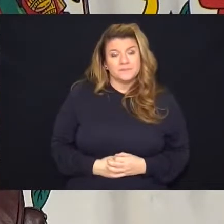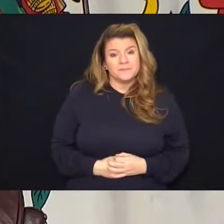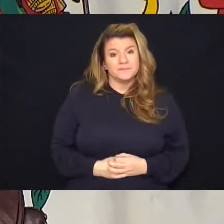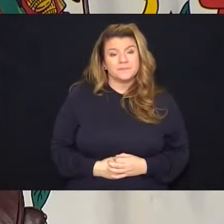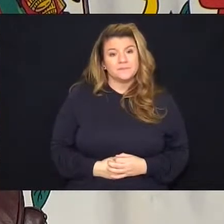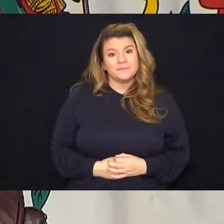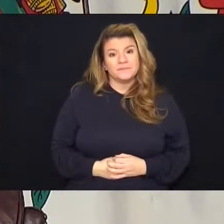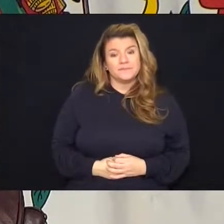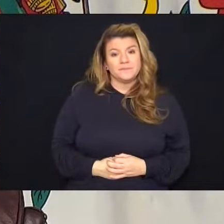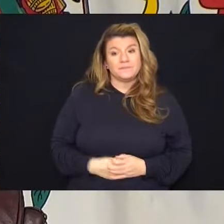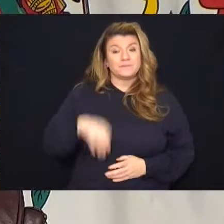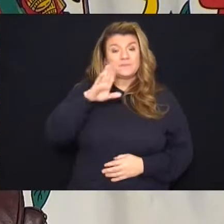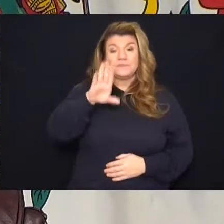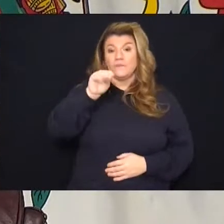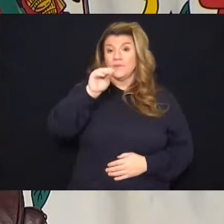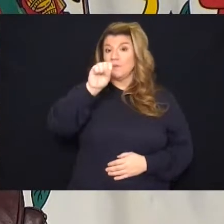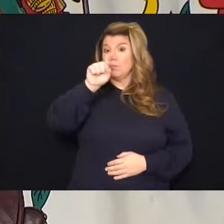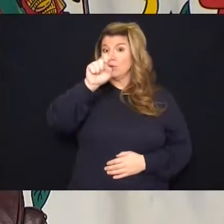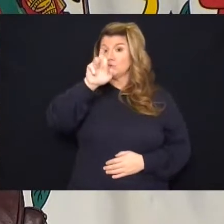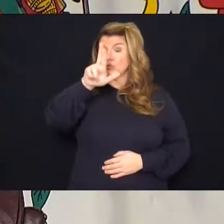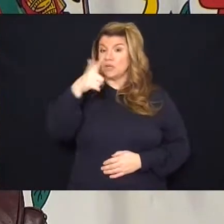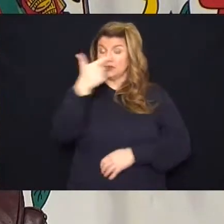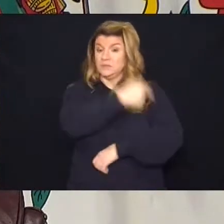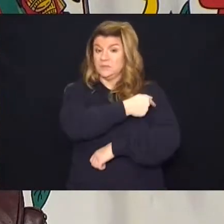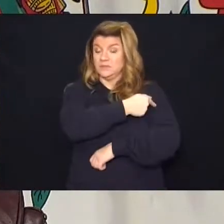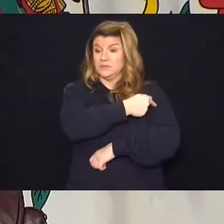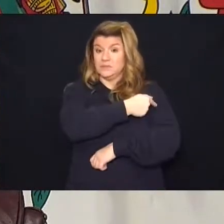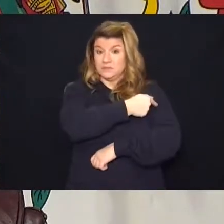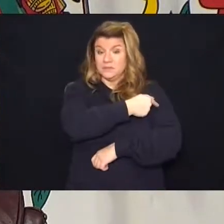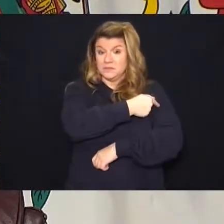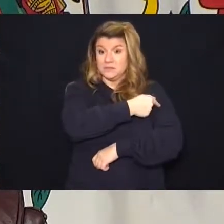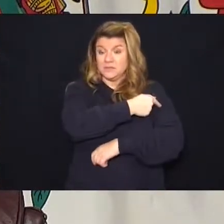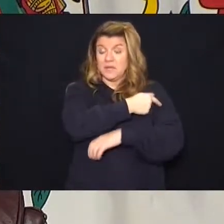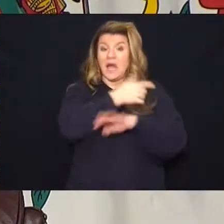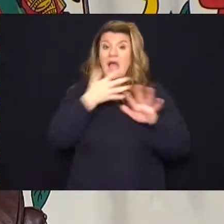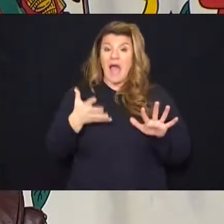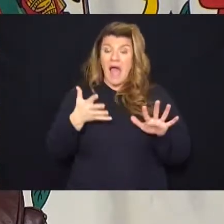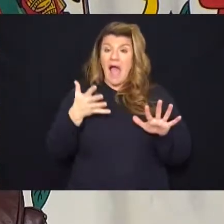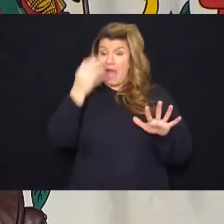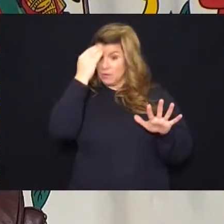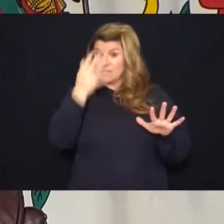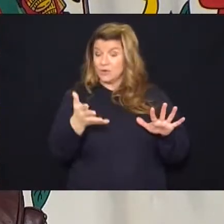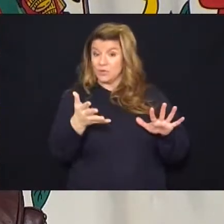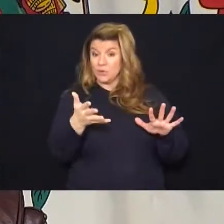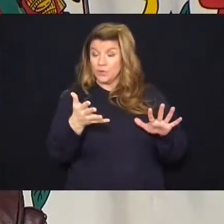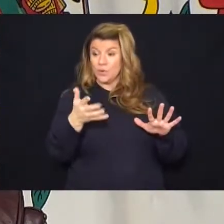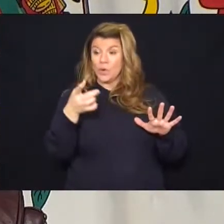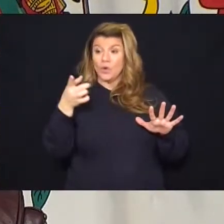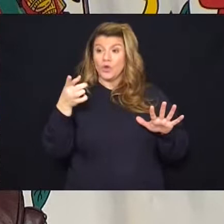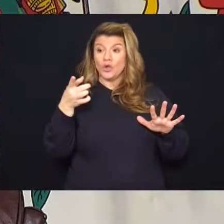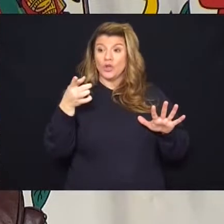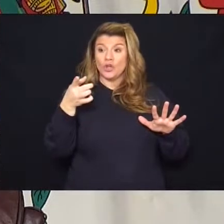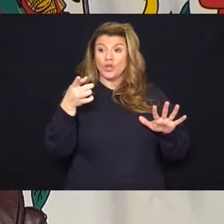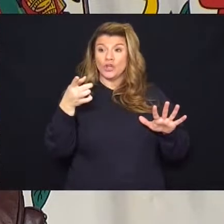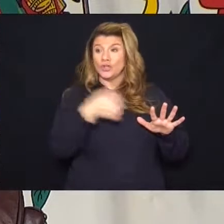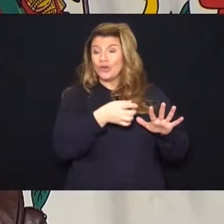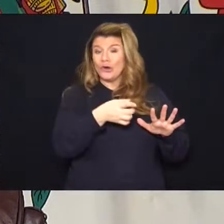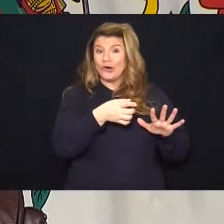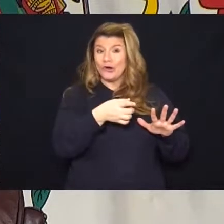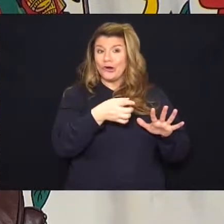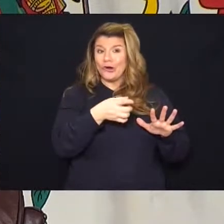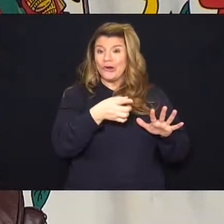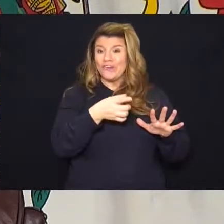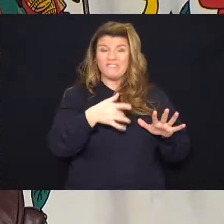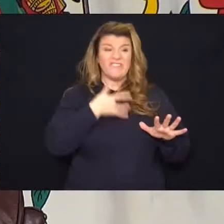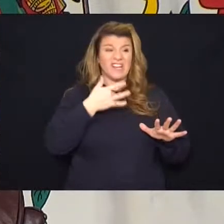From a standpoint of your booster shots, I would say to you that you're absolutely not thinking